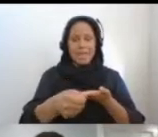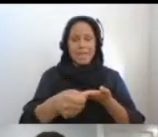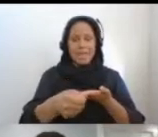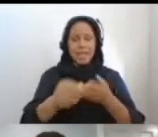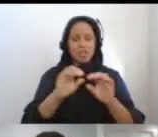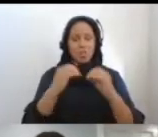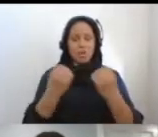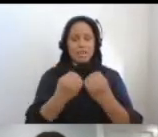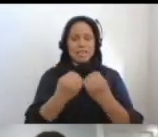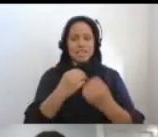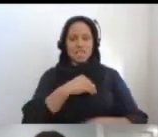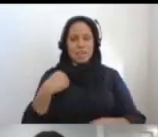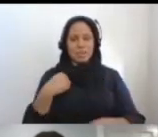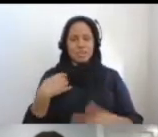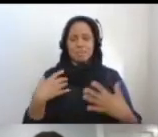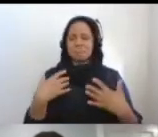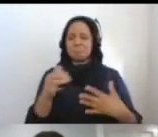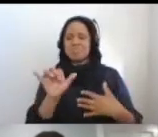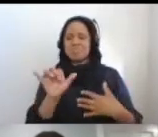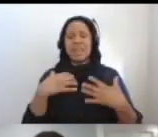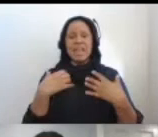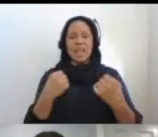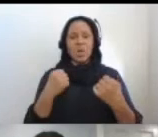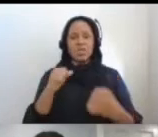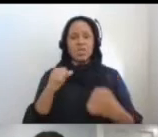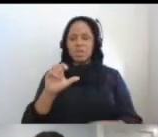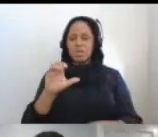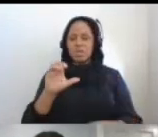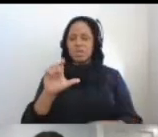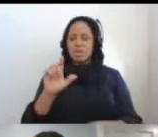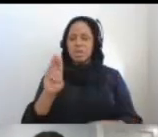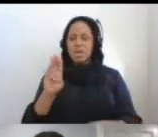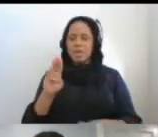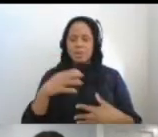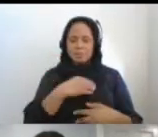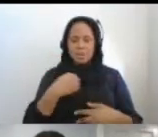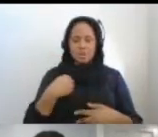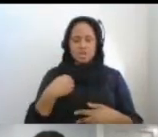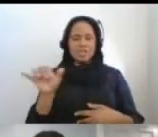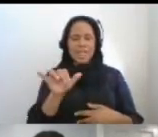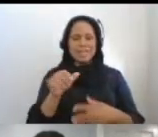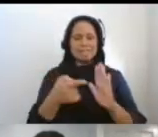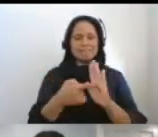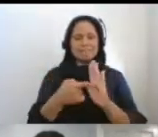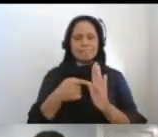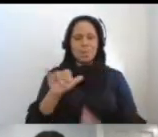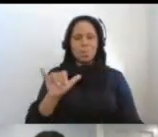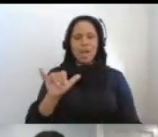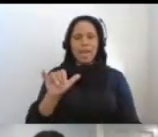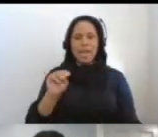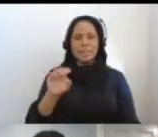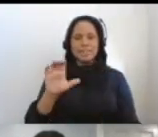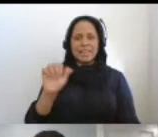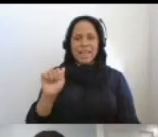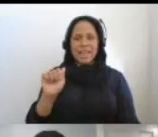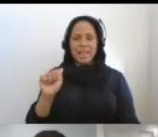organizational memberships or health club memberships like YMCA, the gym. It'll pay only for the participant. It won't